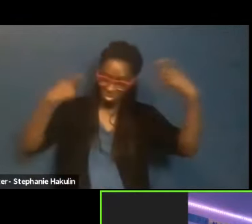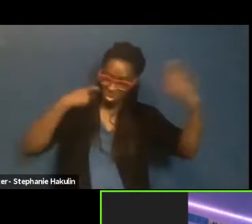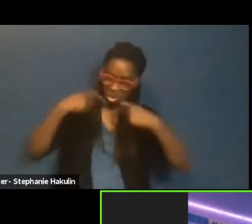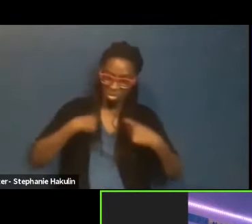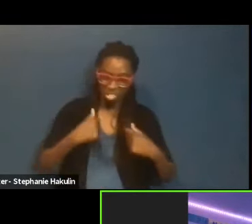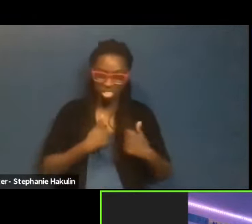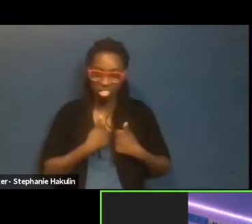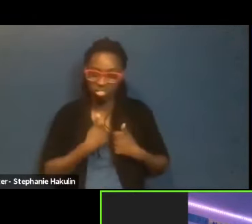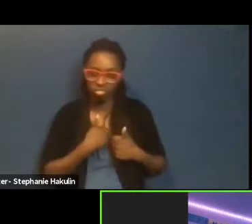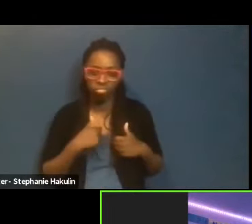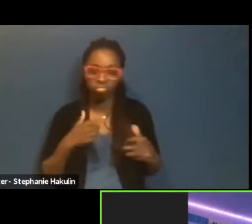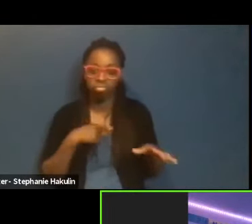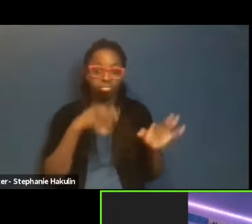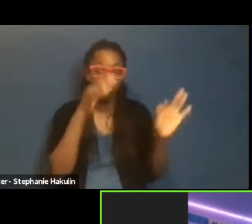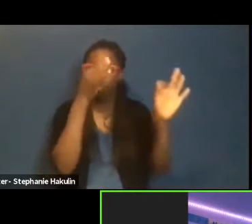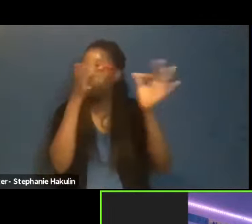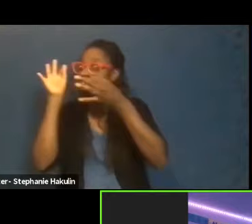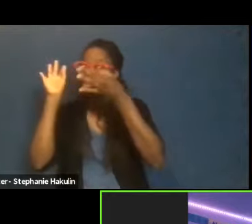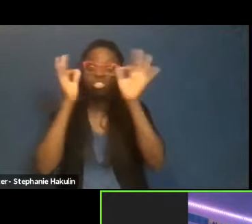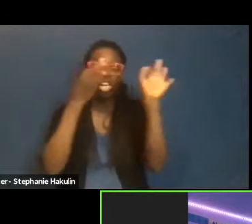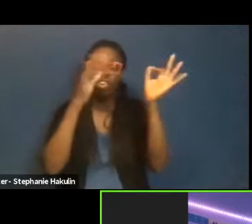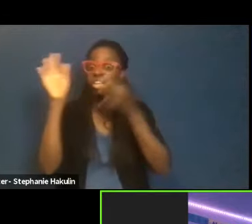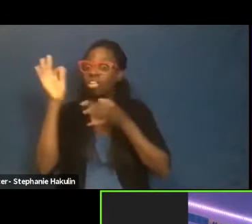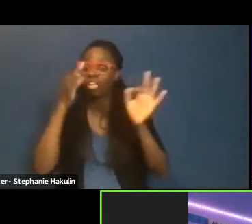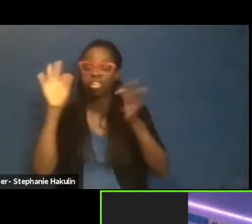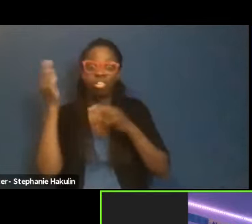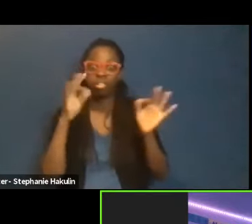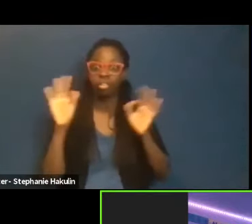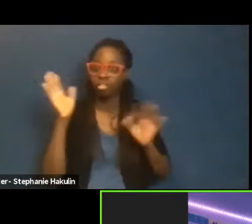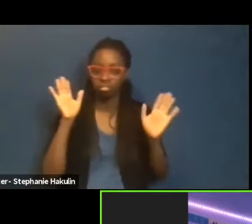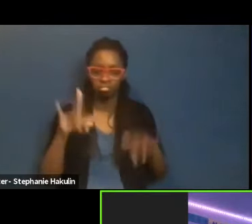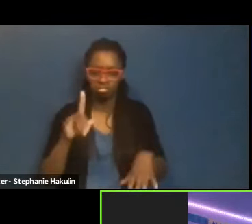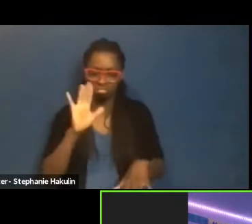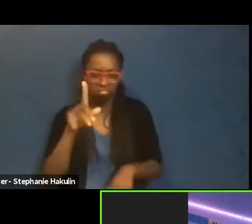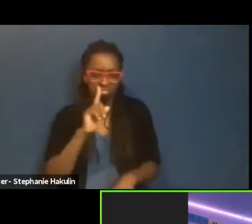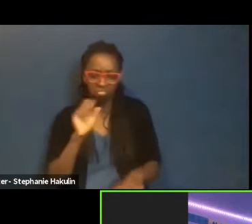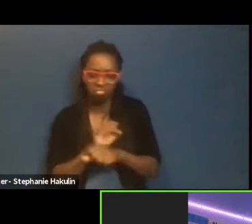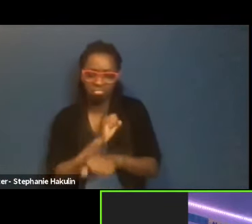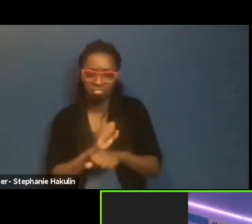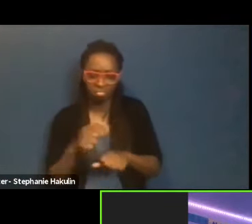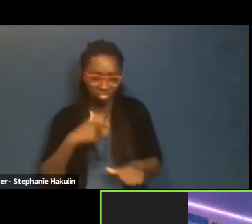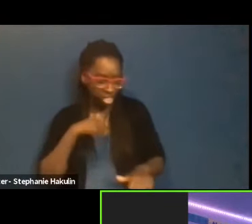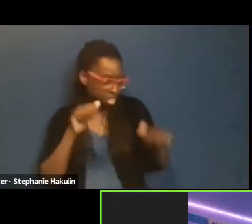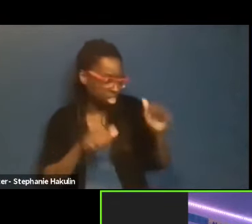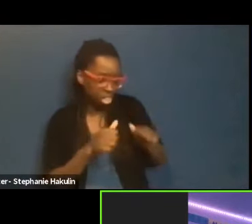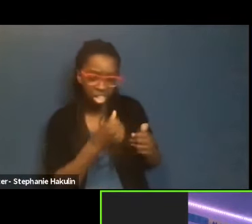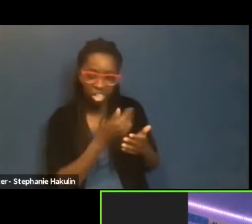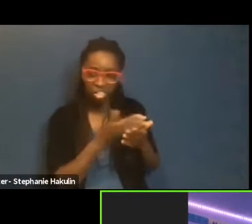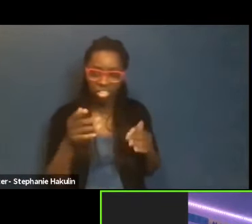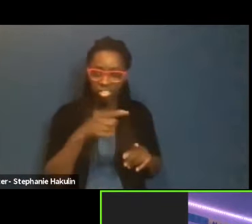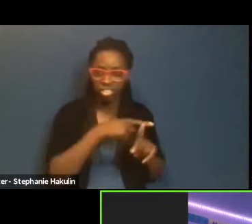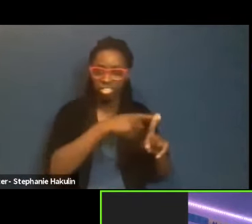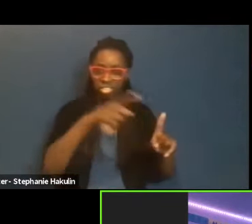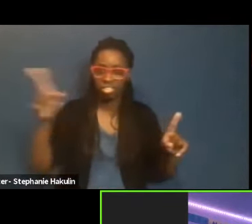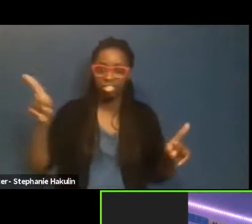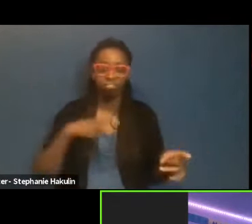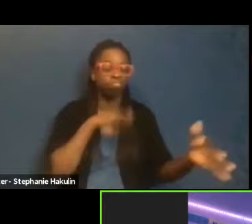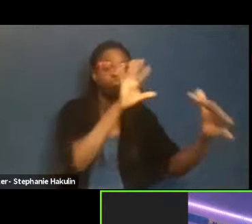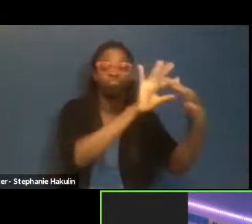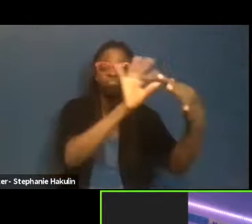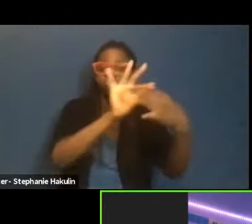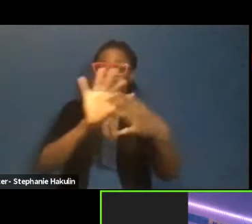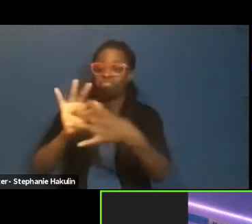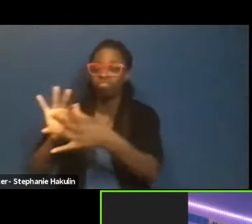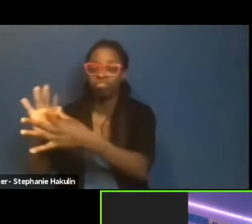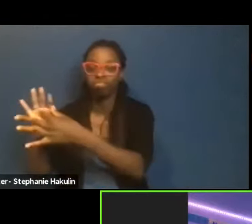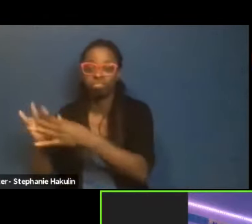don't ever eat good when it comes down to it. We question everything else and bid farewell to it. A couple intermissions in my life where I get a break. Savannah